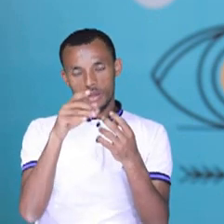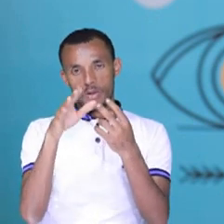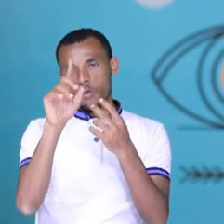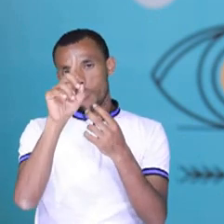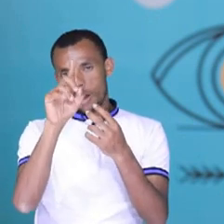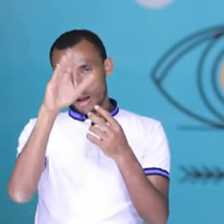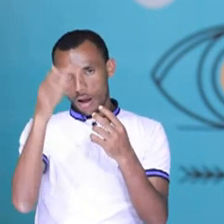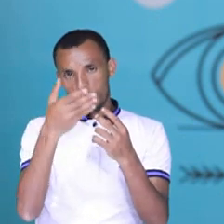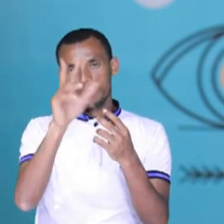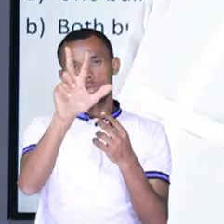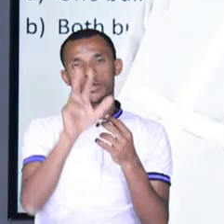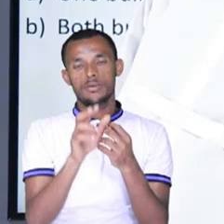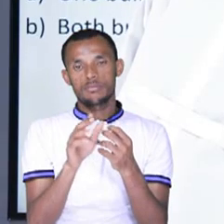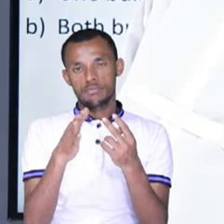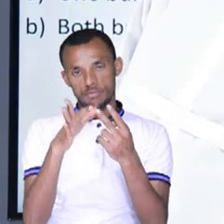1 out of 3.